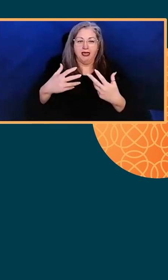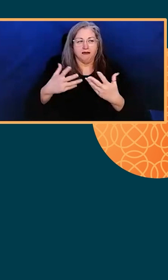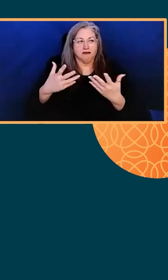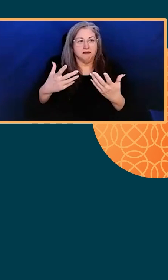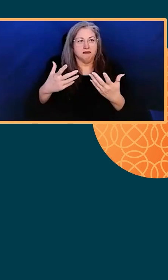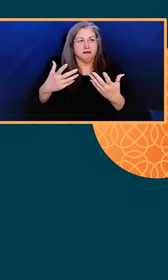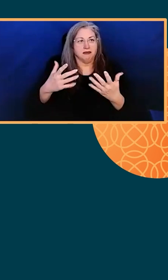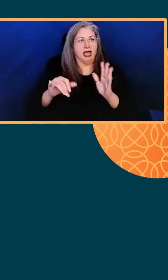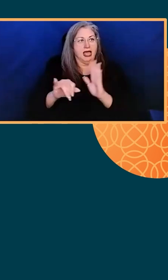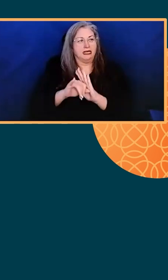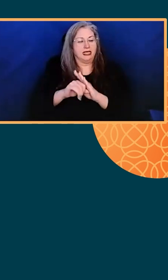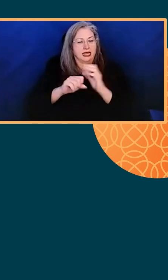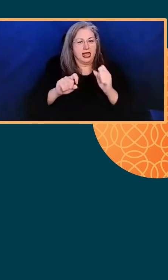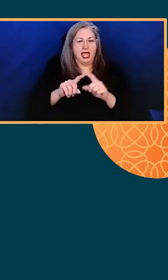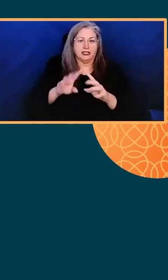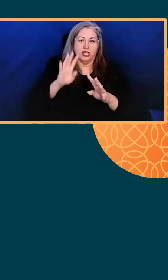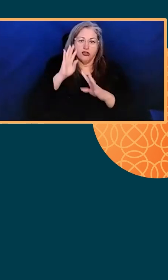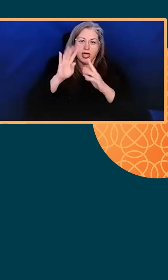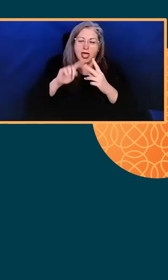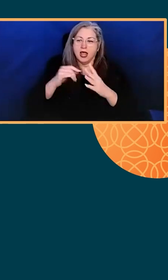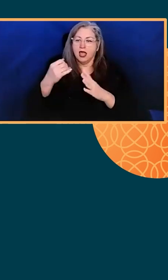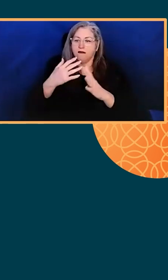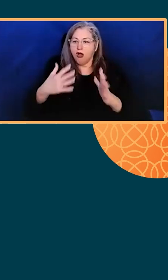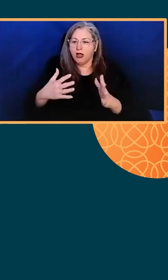significant identities as a creative, as an artist.